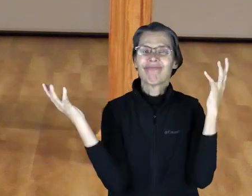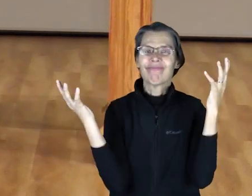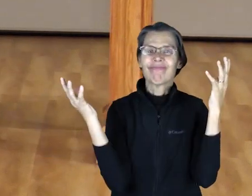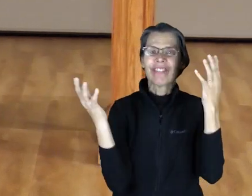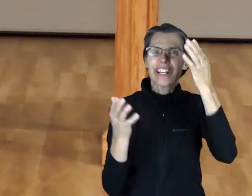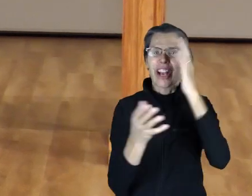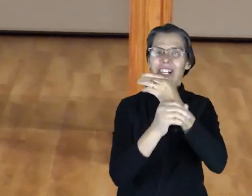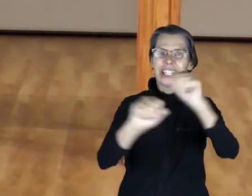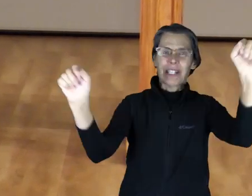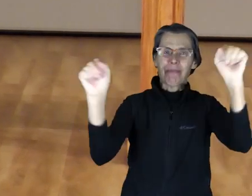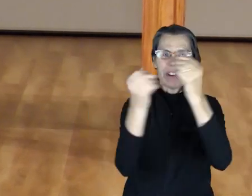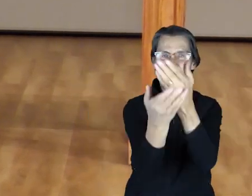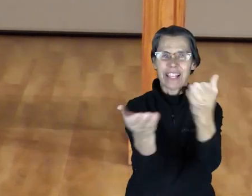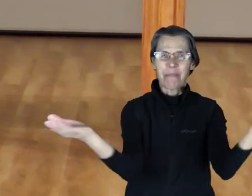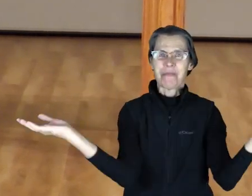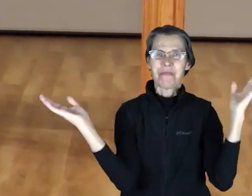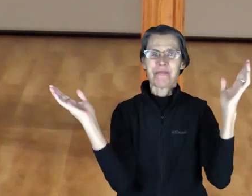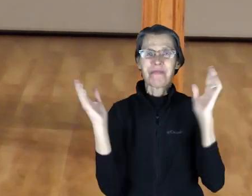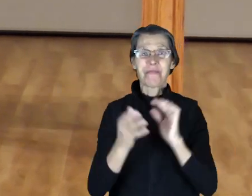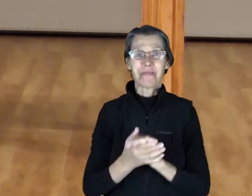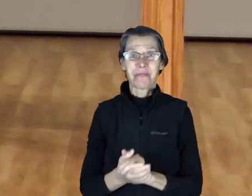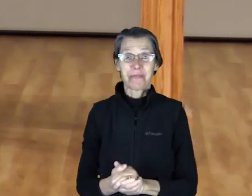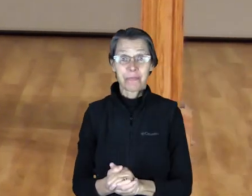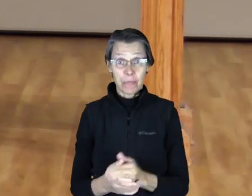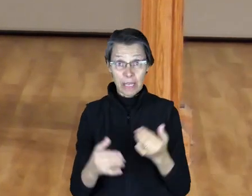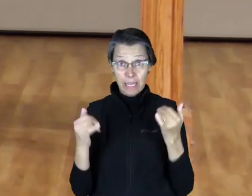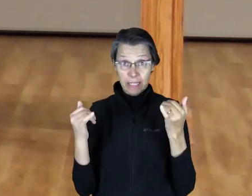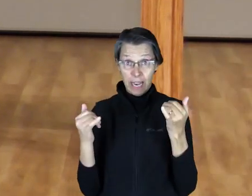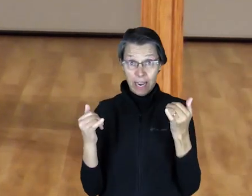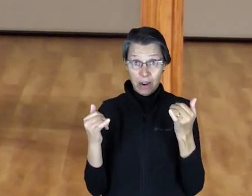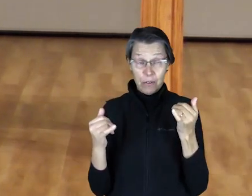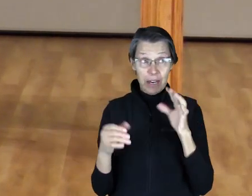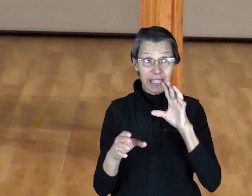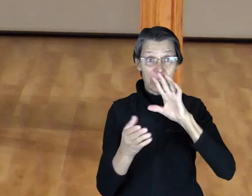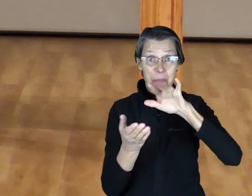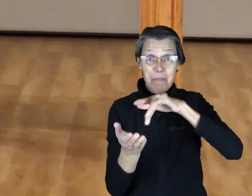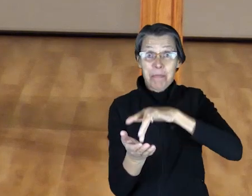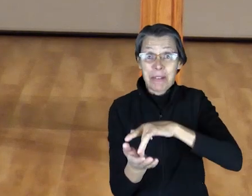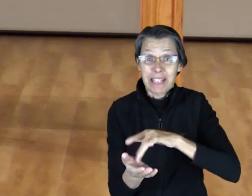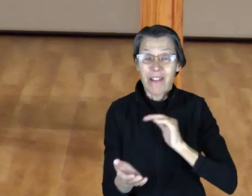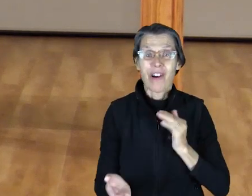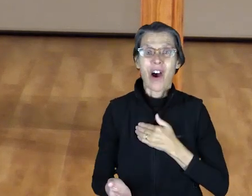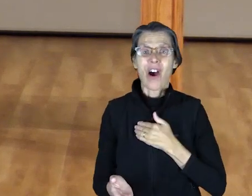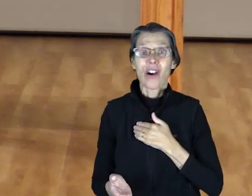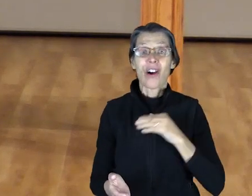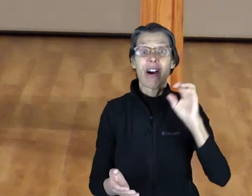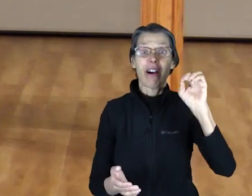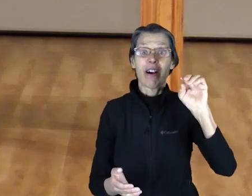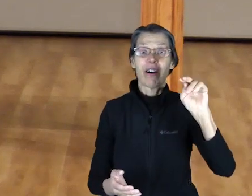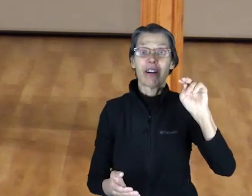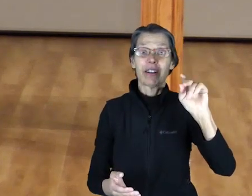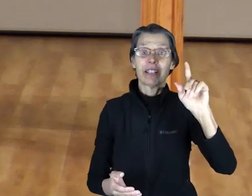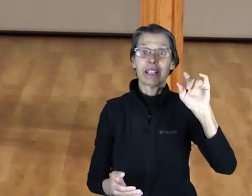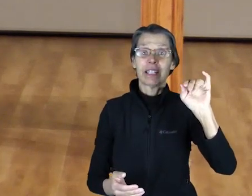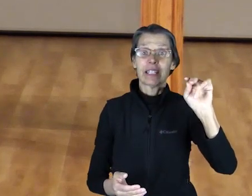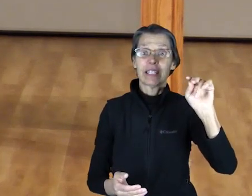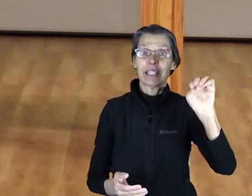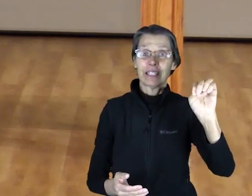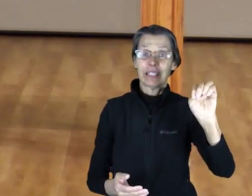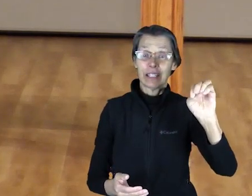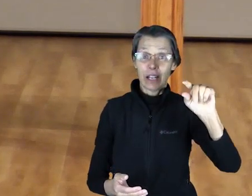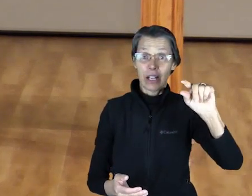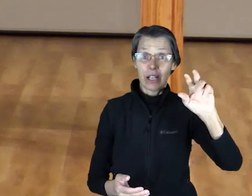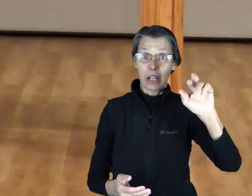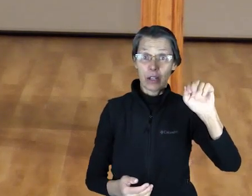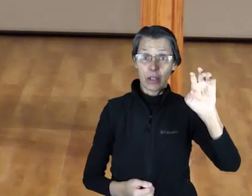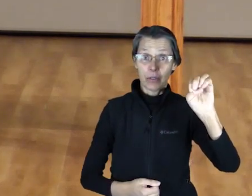I would remind you that we are now in the middle of our virtual grace extravaganza. So we hope you've gotten onto the website.